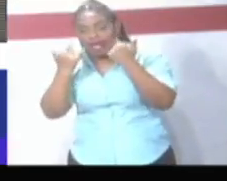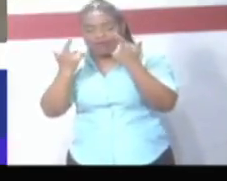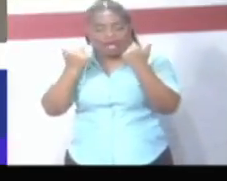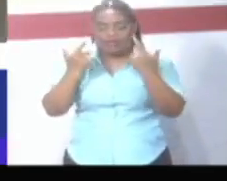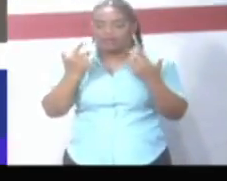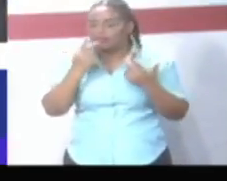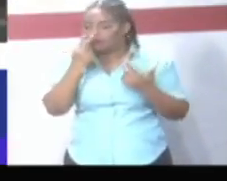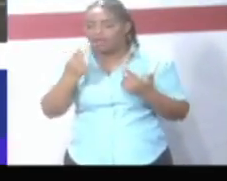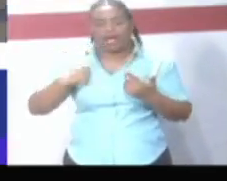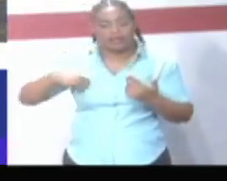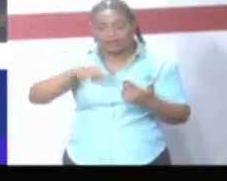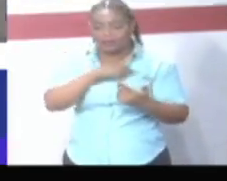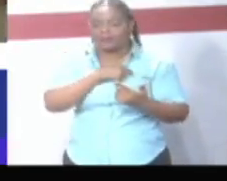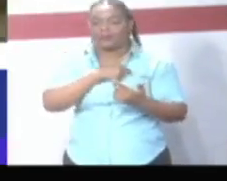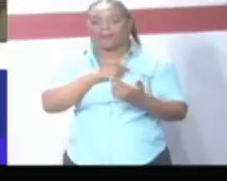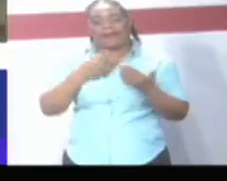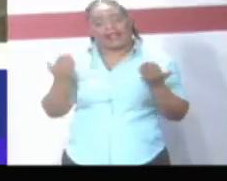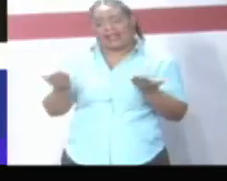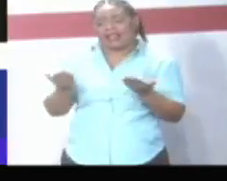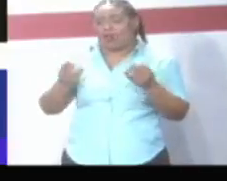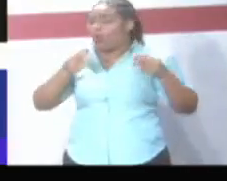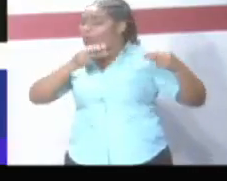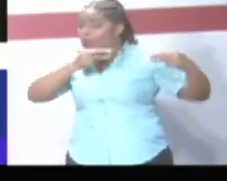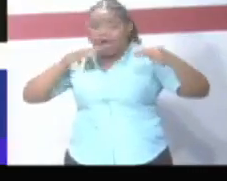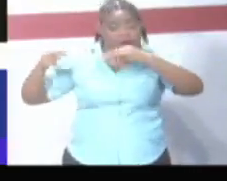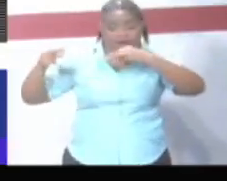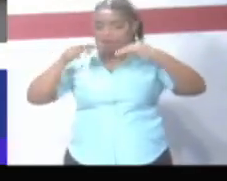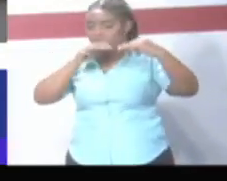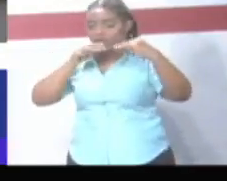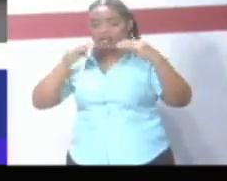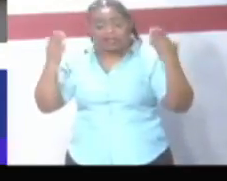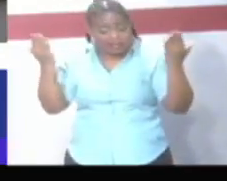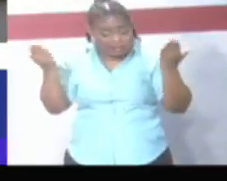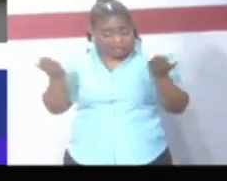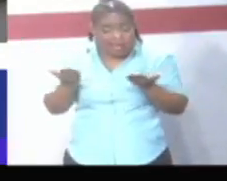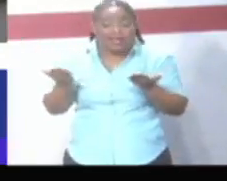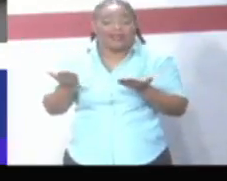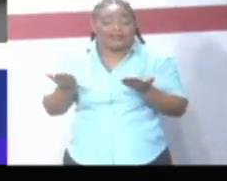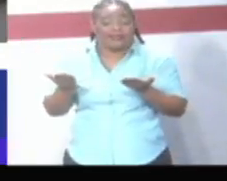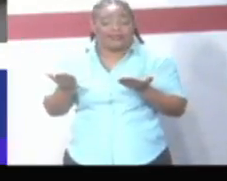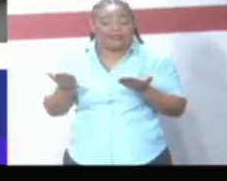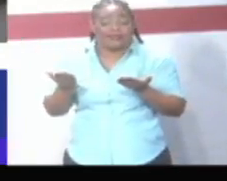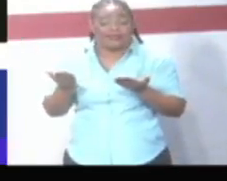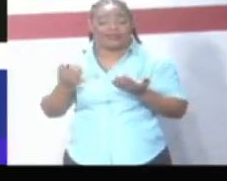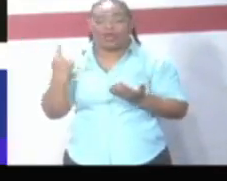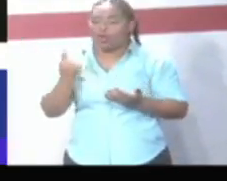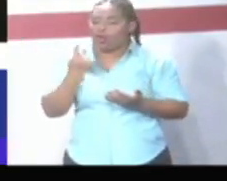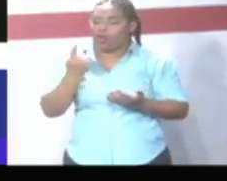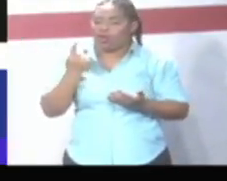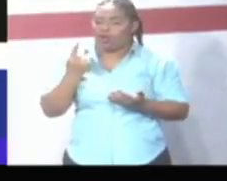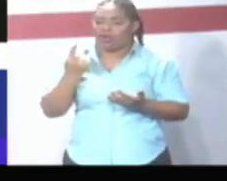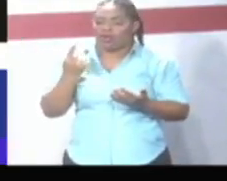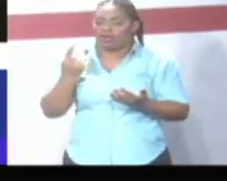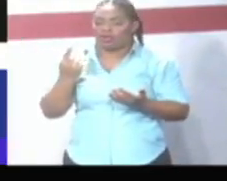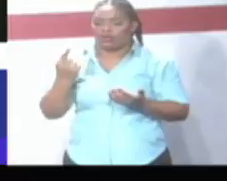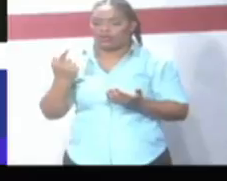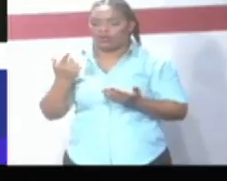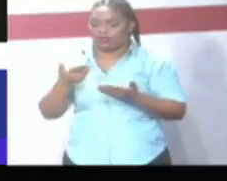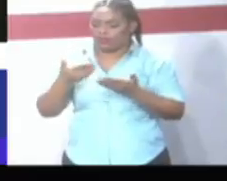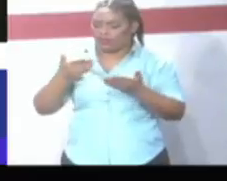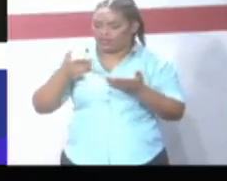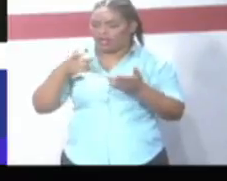wartime term. The war is being fought right here. And the only weapon we have in this war